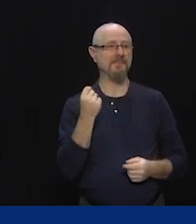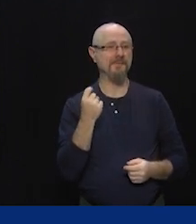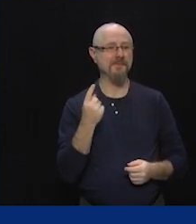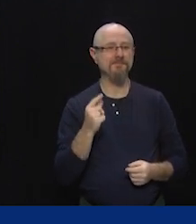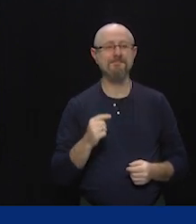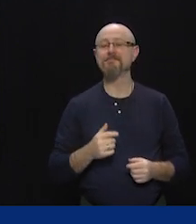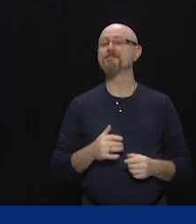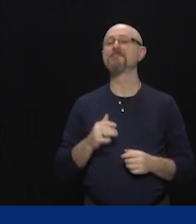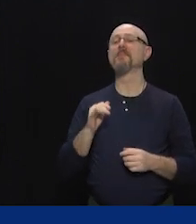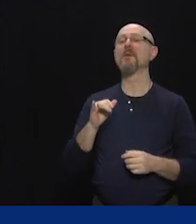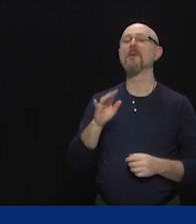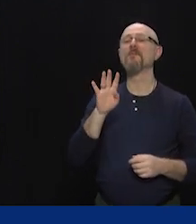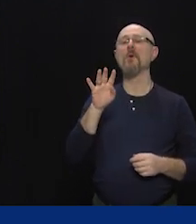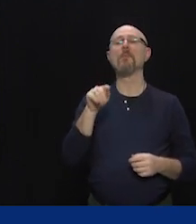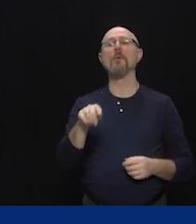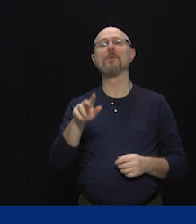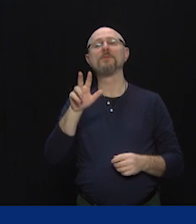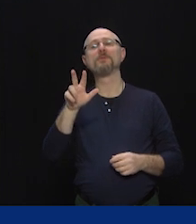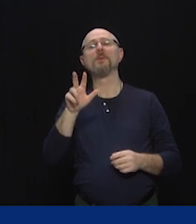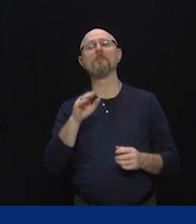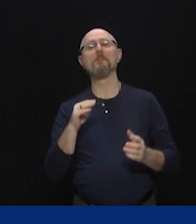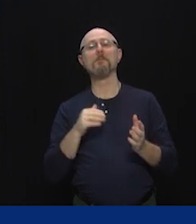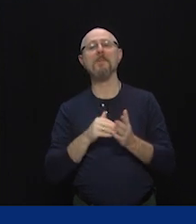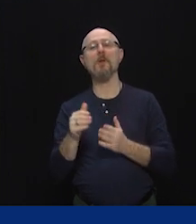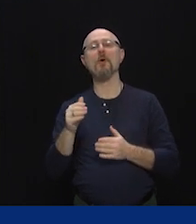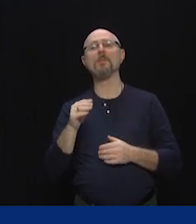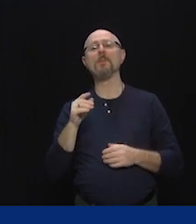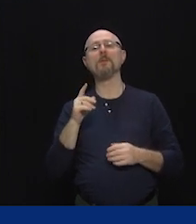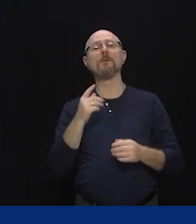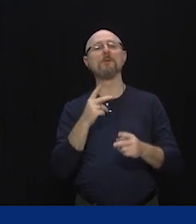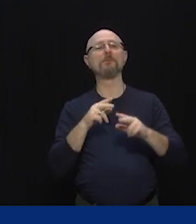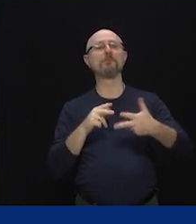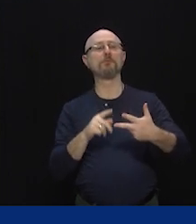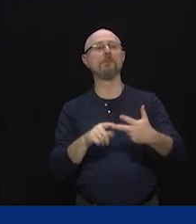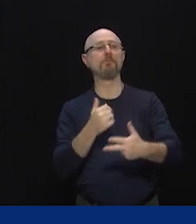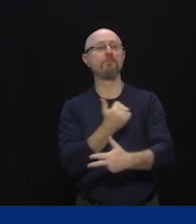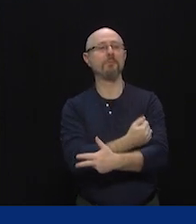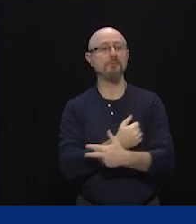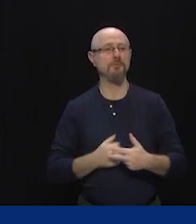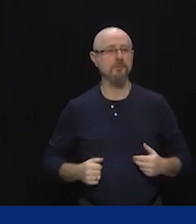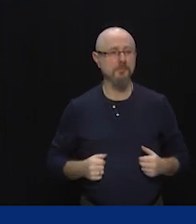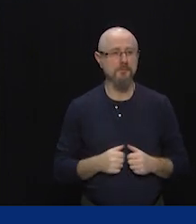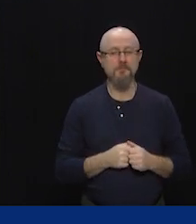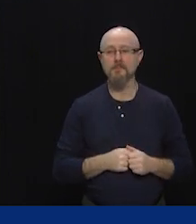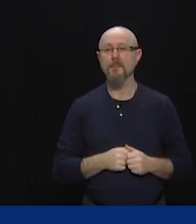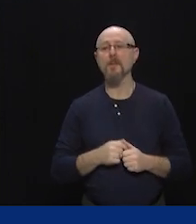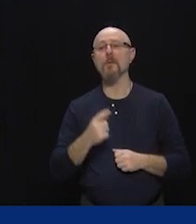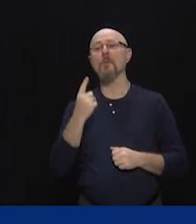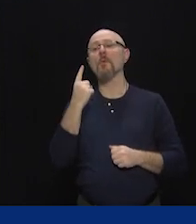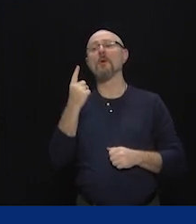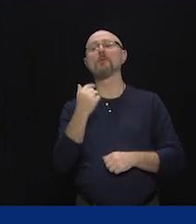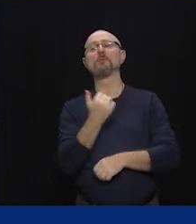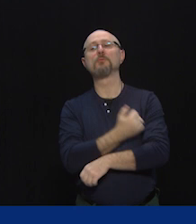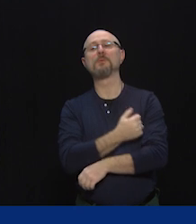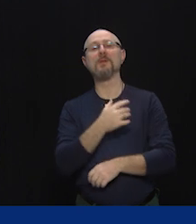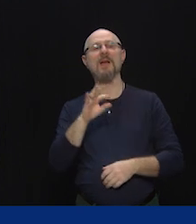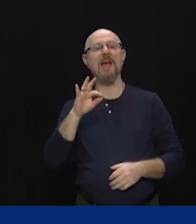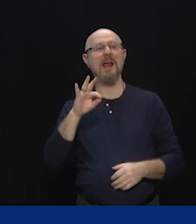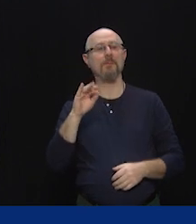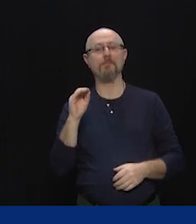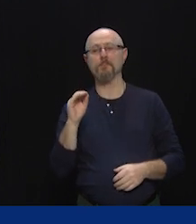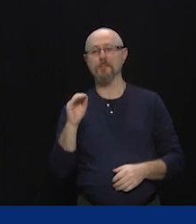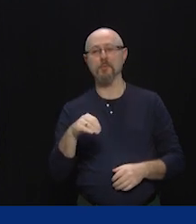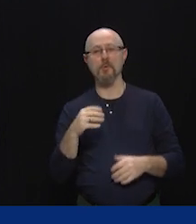booster shots, and you see the gap. We are very excited to hit the 90% of one dose. That is very high. We're proud of that.